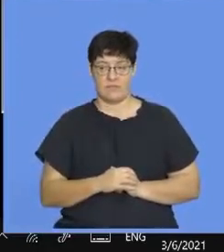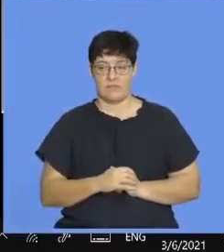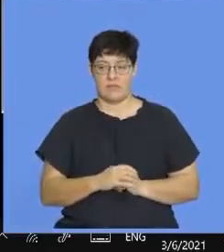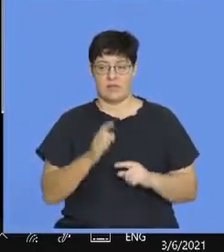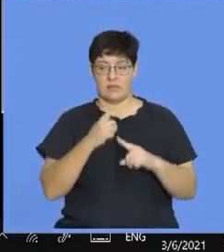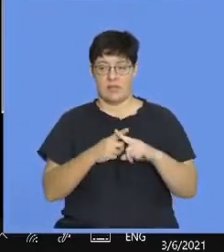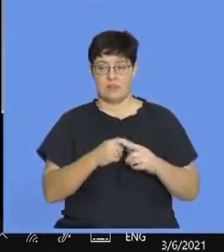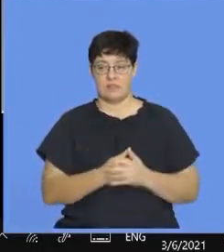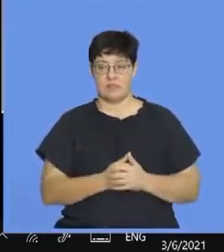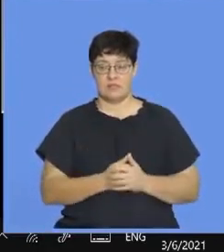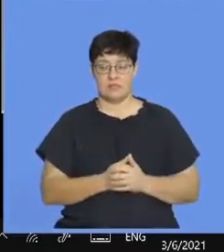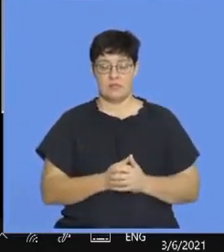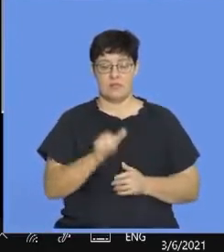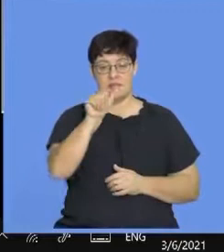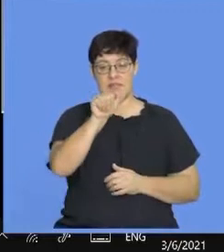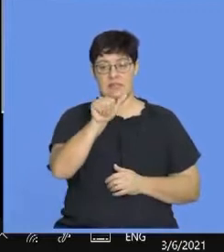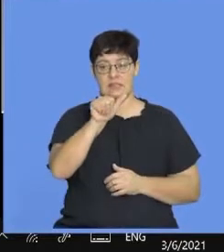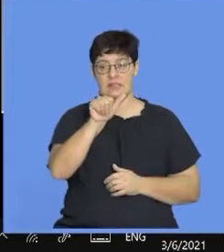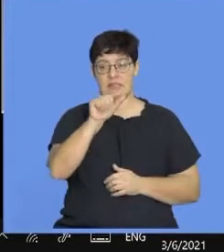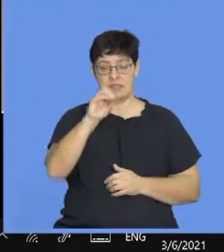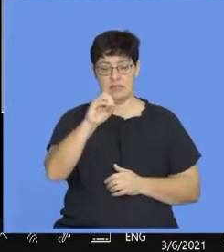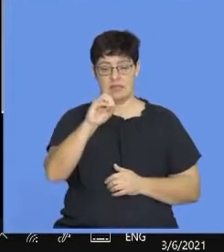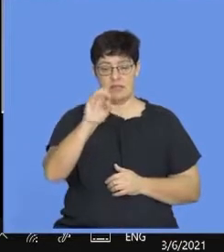times your 60%,